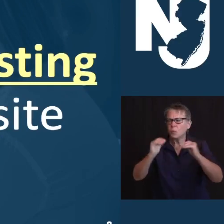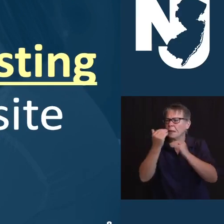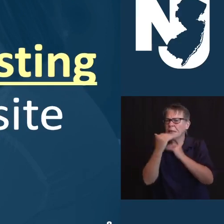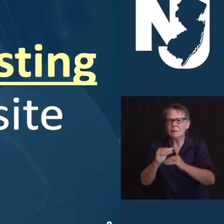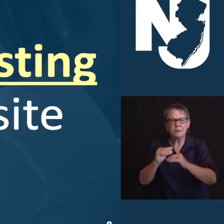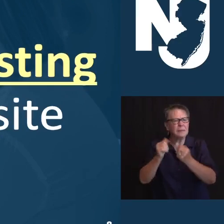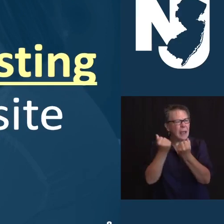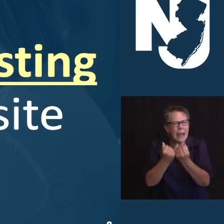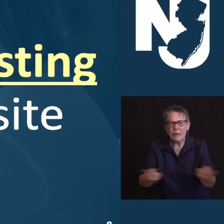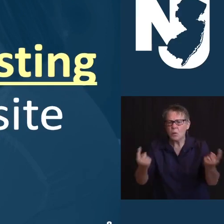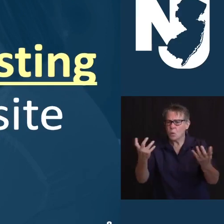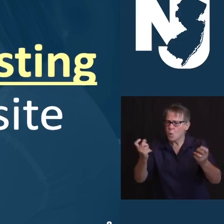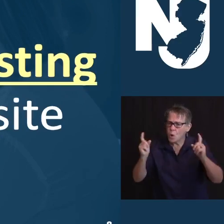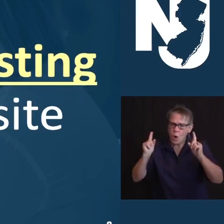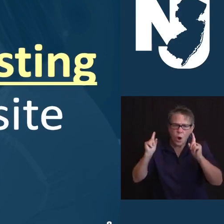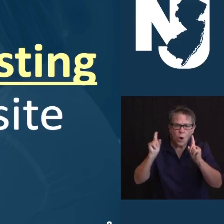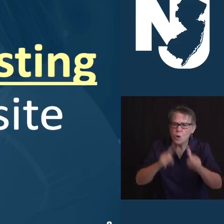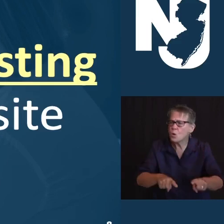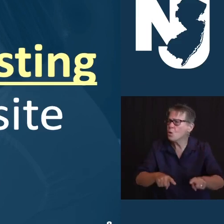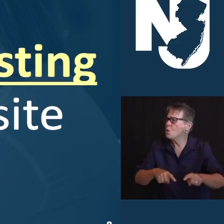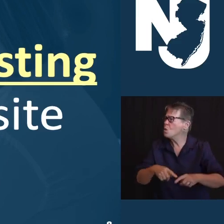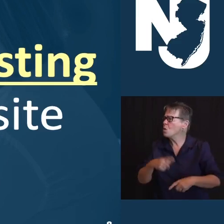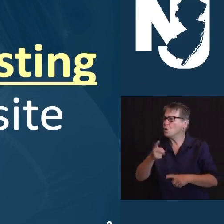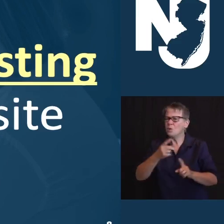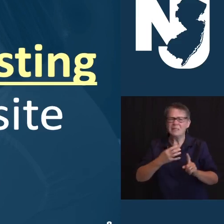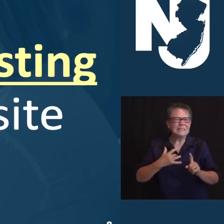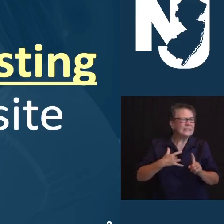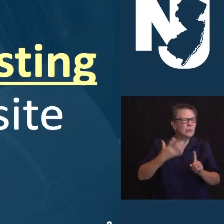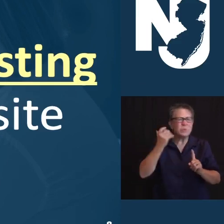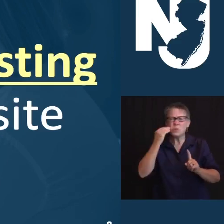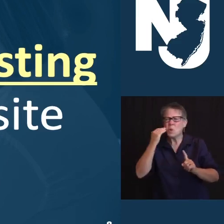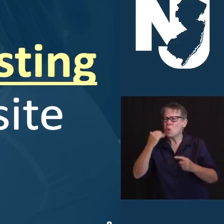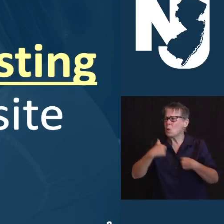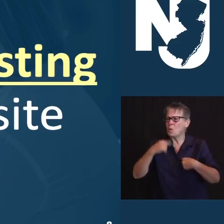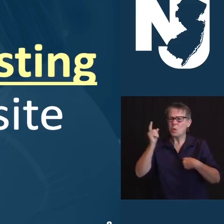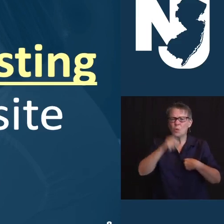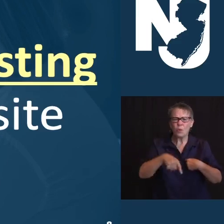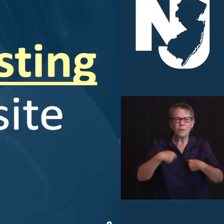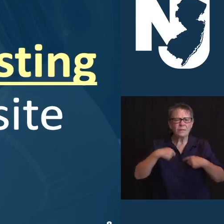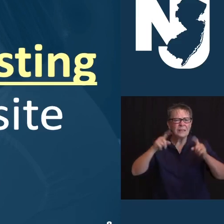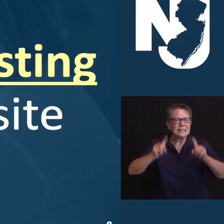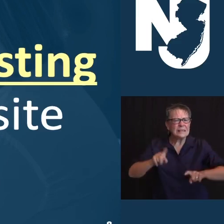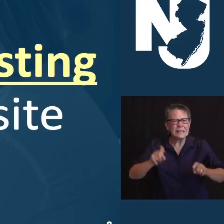please go to our COVID-19 information hub at